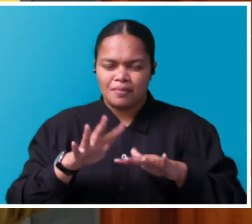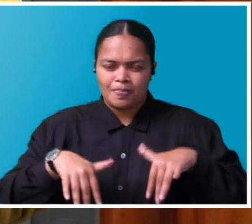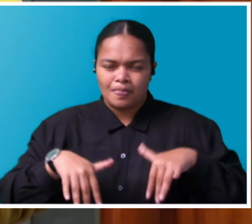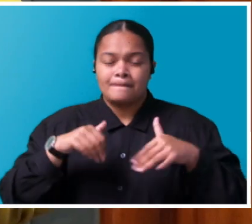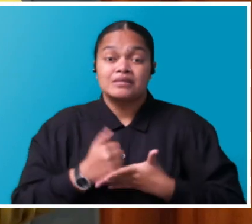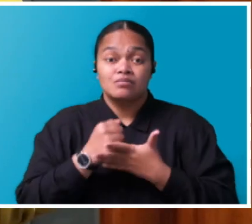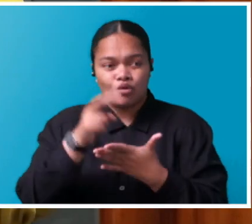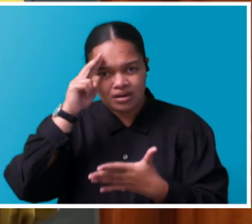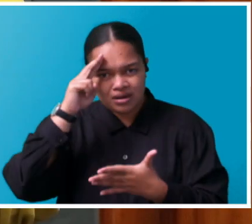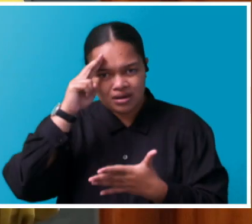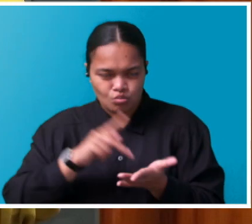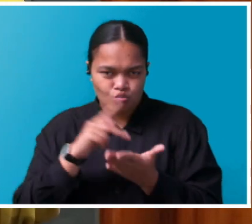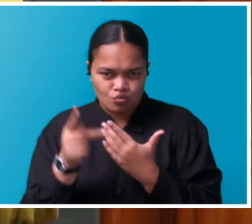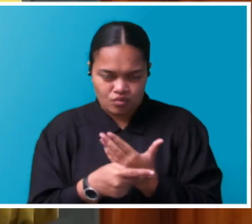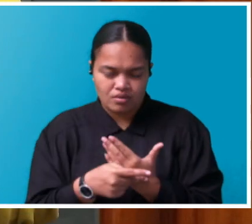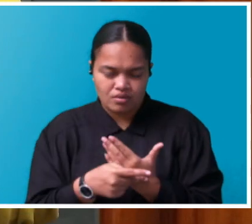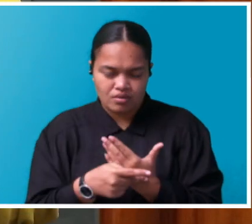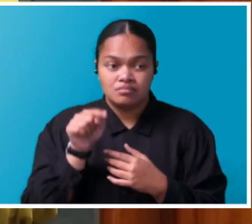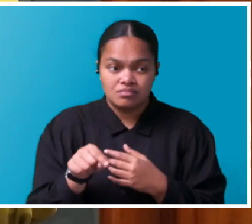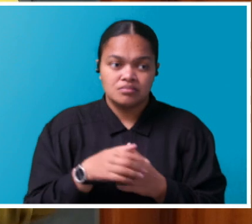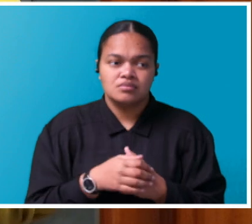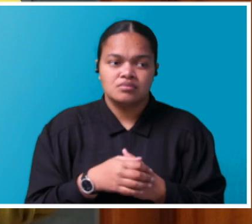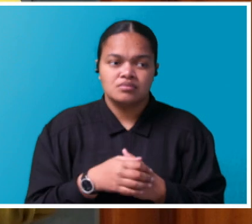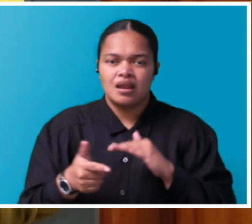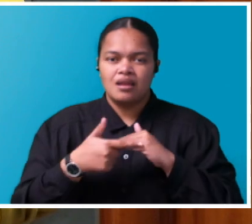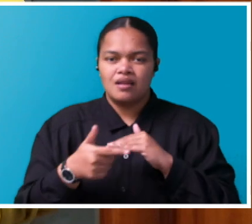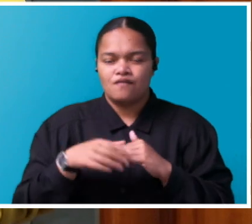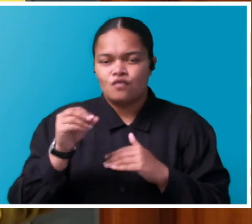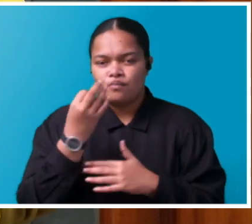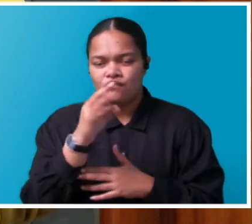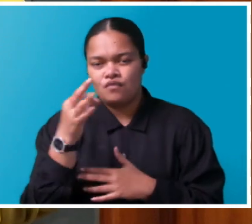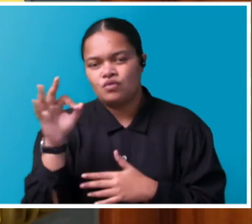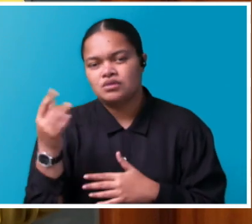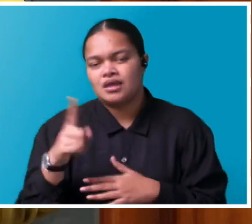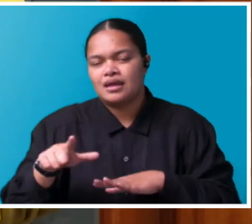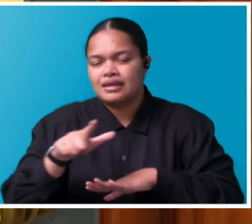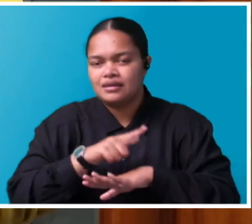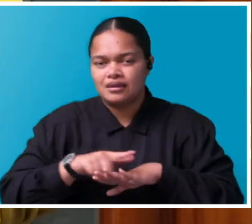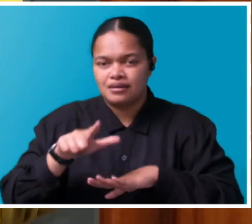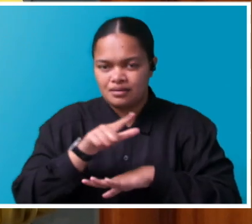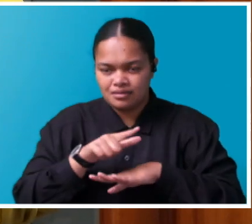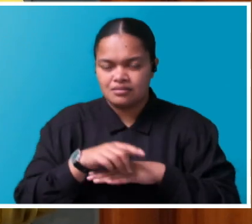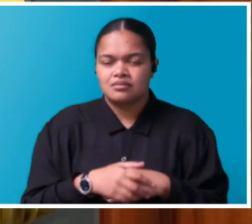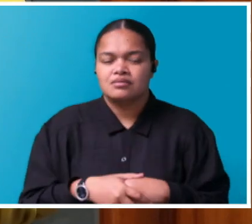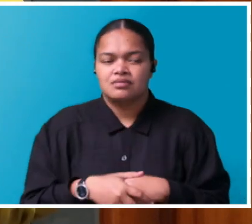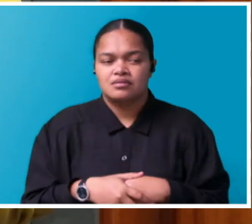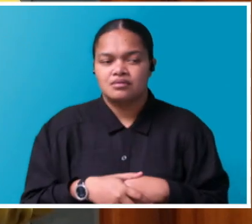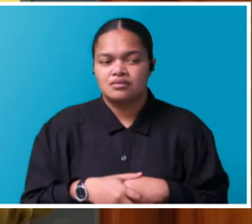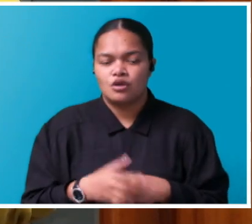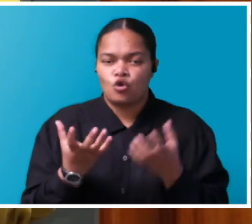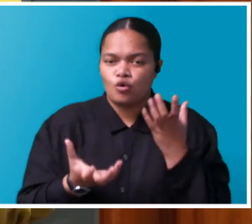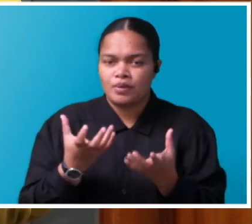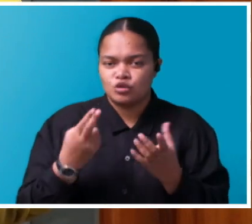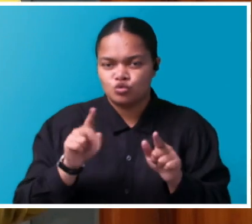programs, and these are the net emission levels from its forest and land-based sectors are insignificant compared to